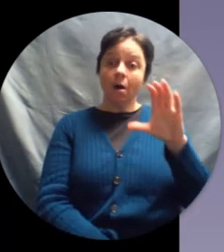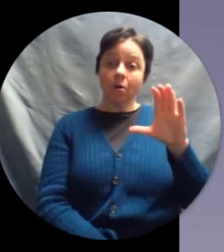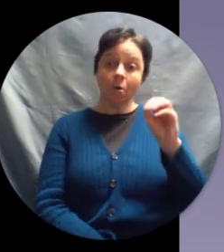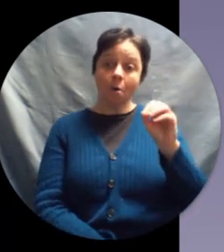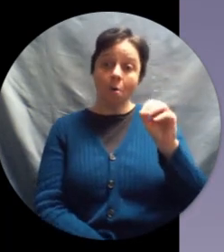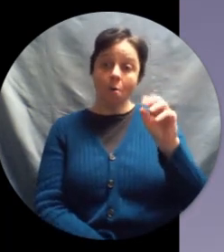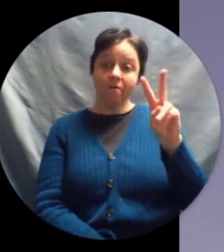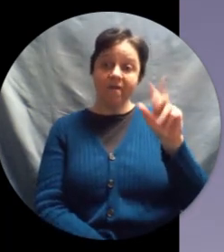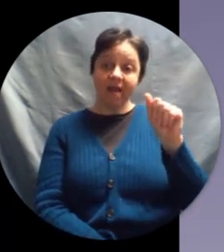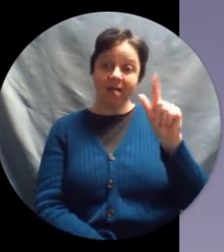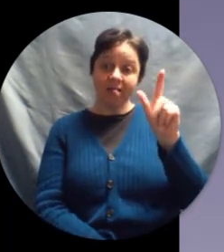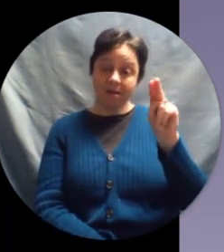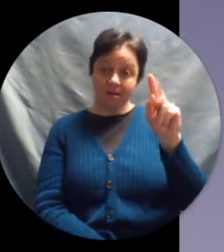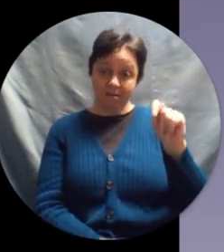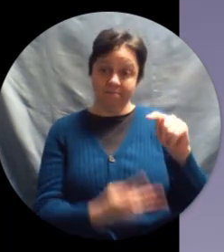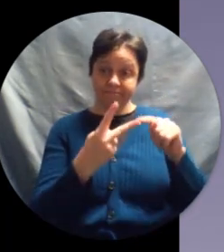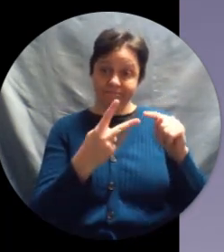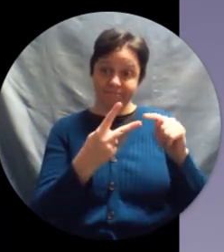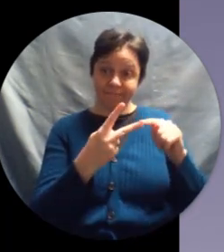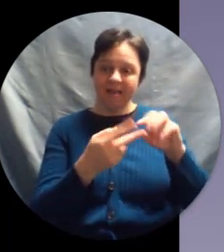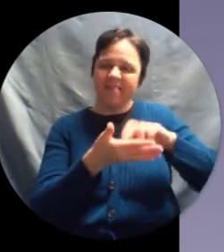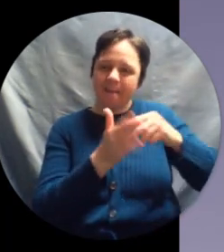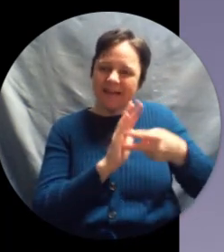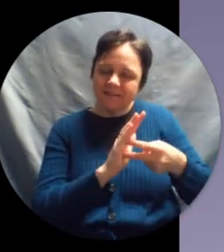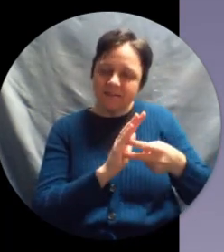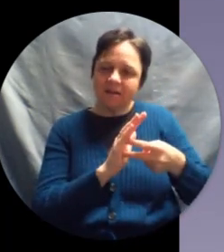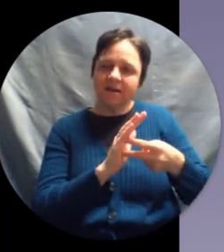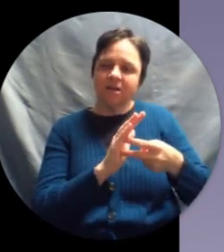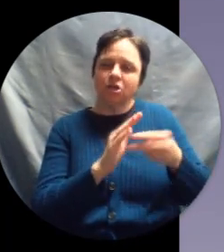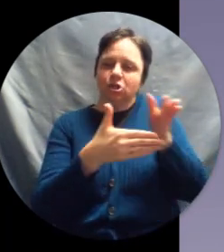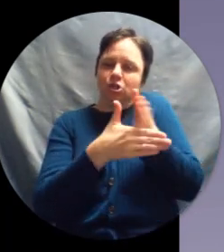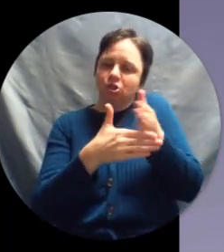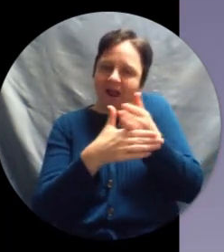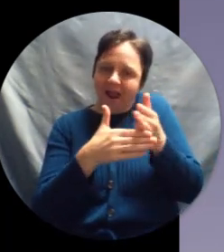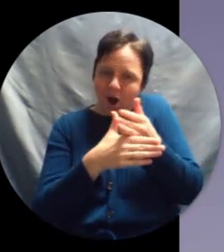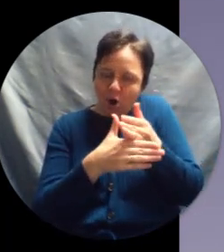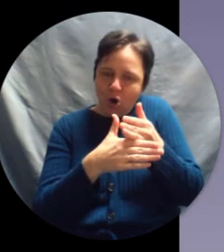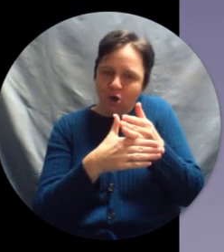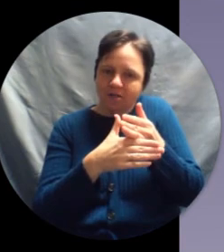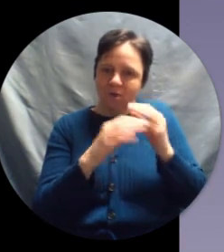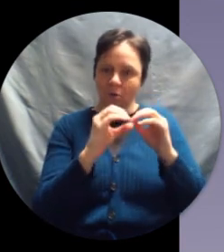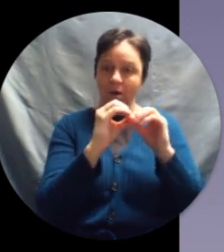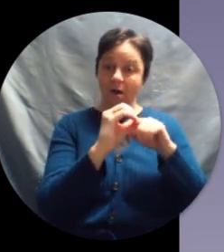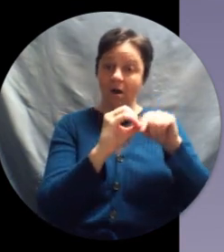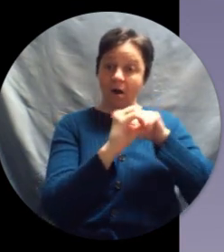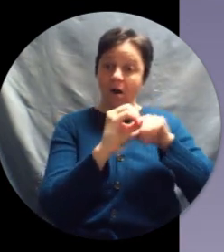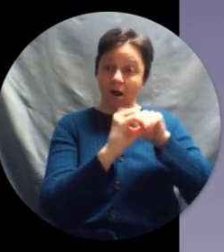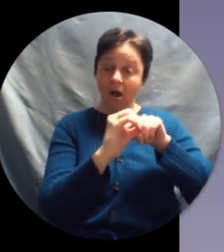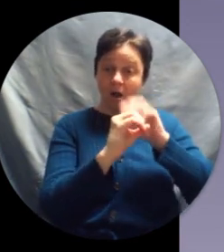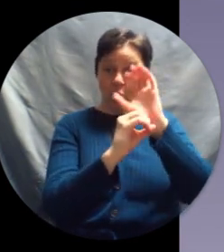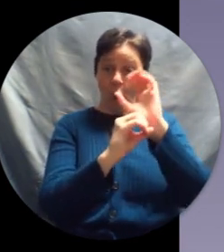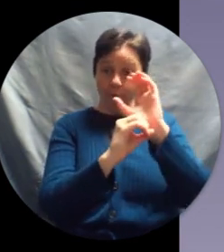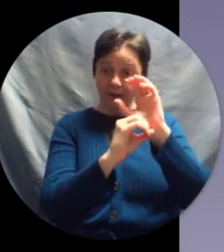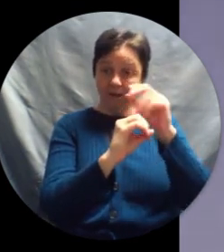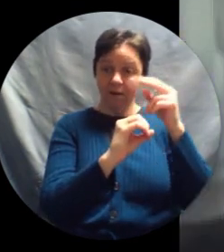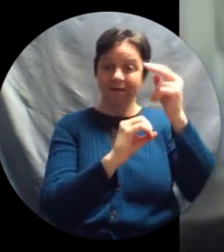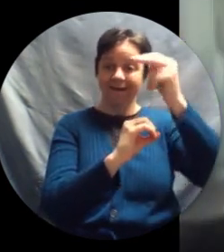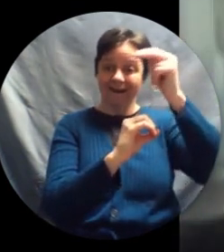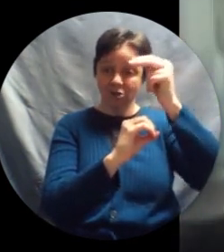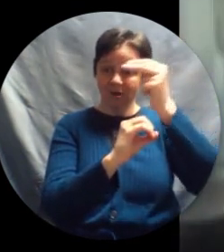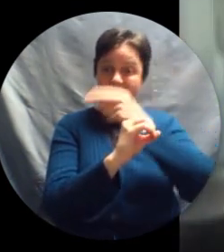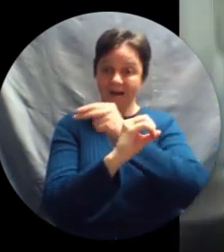share their electrons instead of having them be moved. So the electrons orbit around both nuclei, and